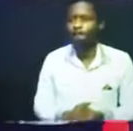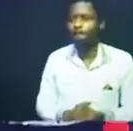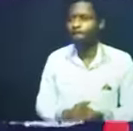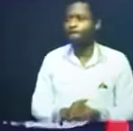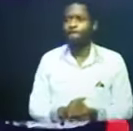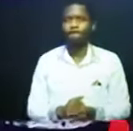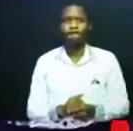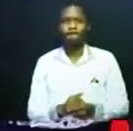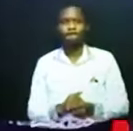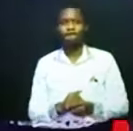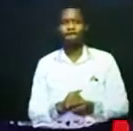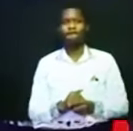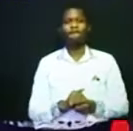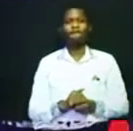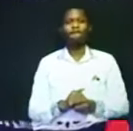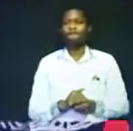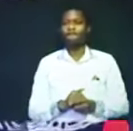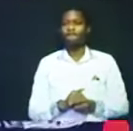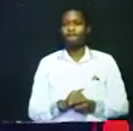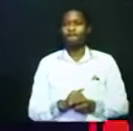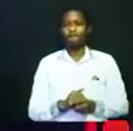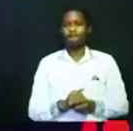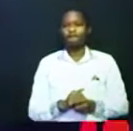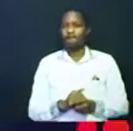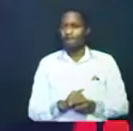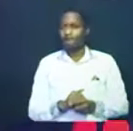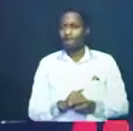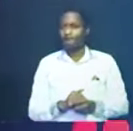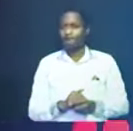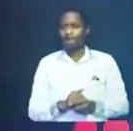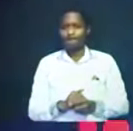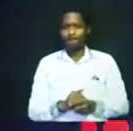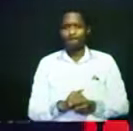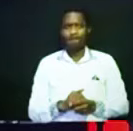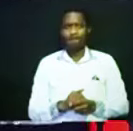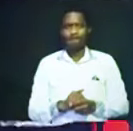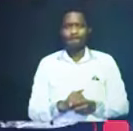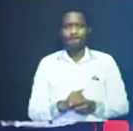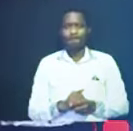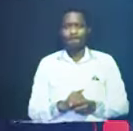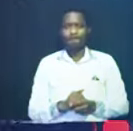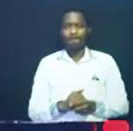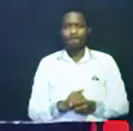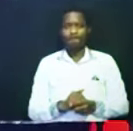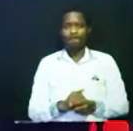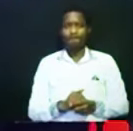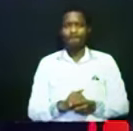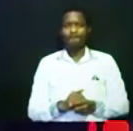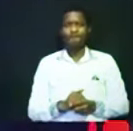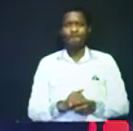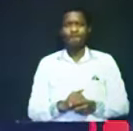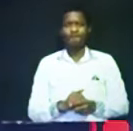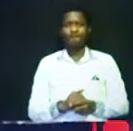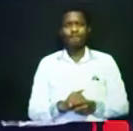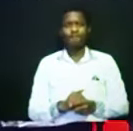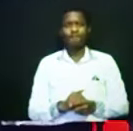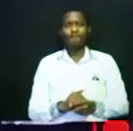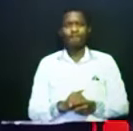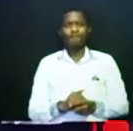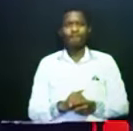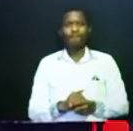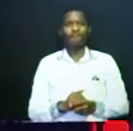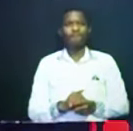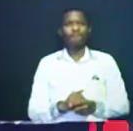share in yimu en watch no say mam ran hume yi en free wen num na dwene hu awia ne anajo ne wa share aye